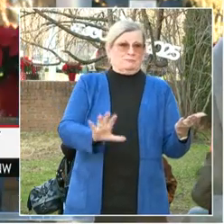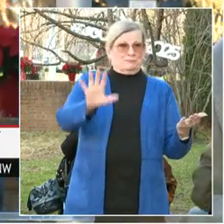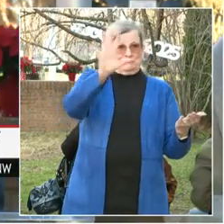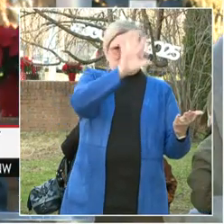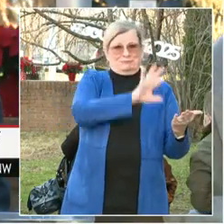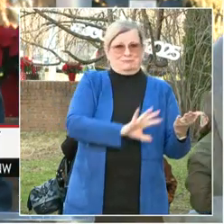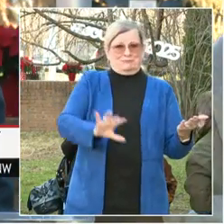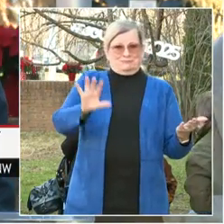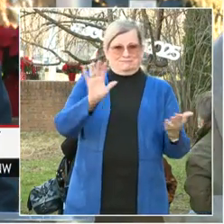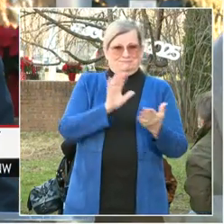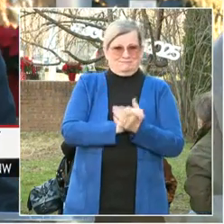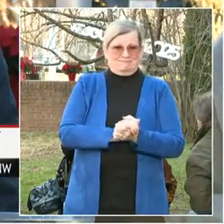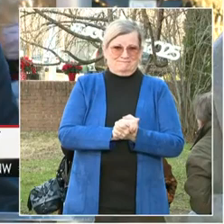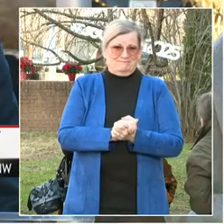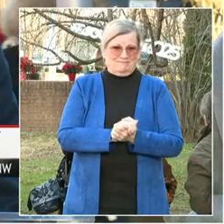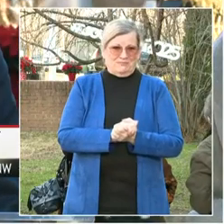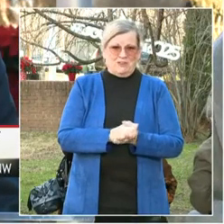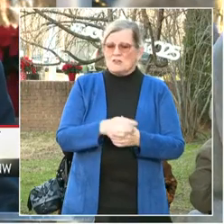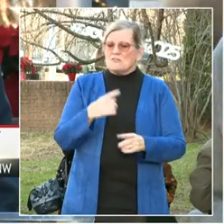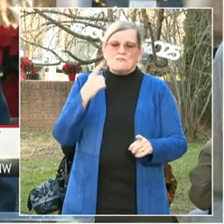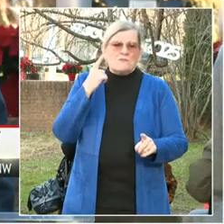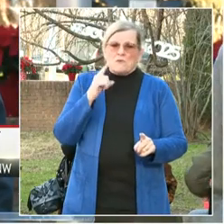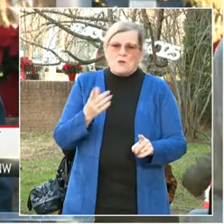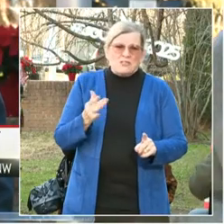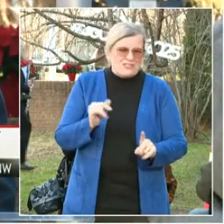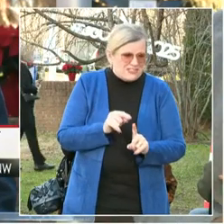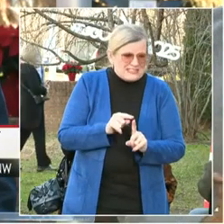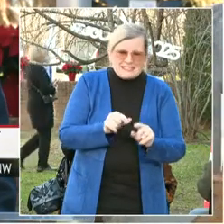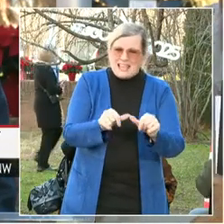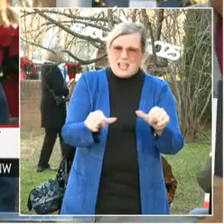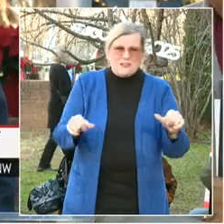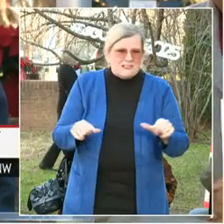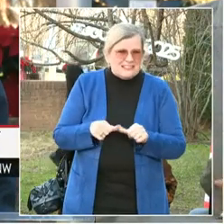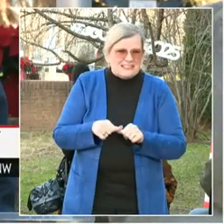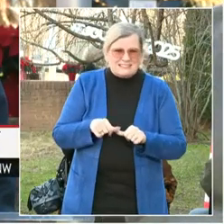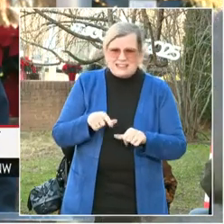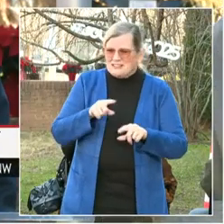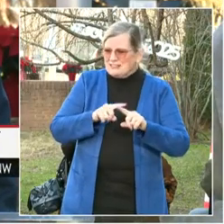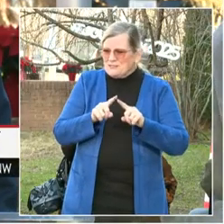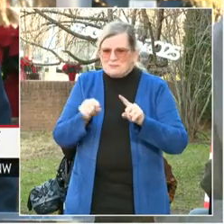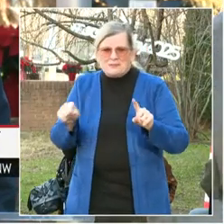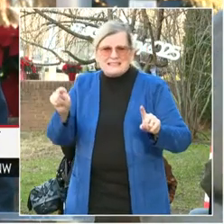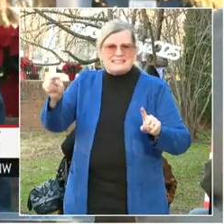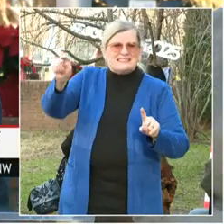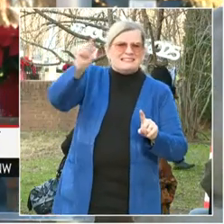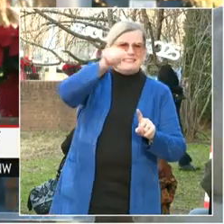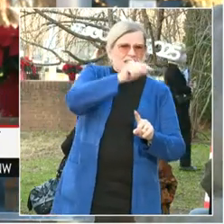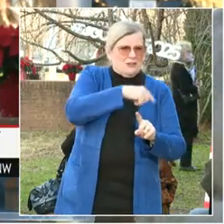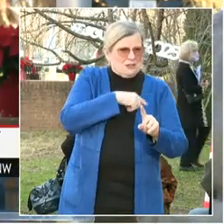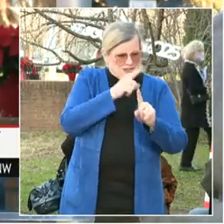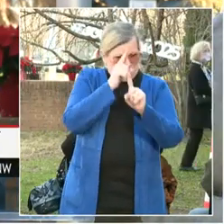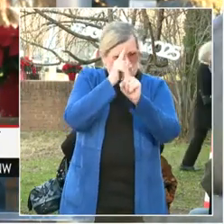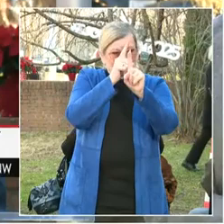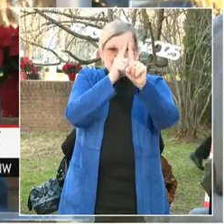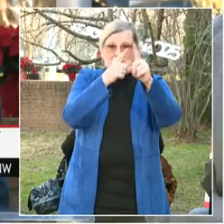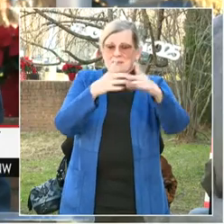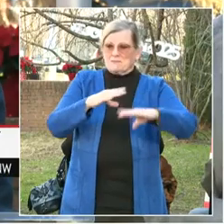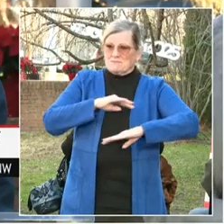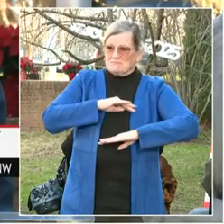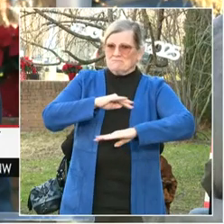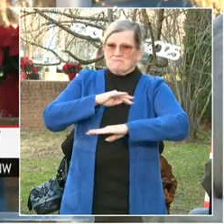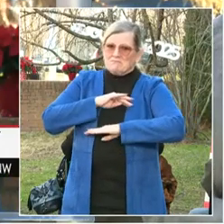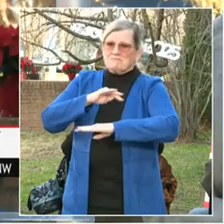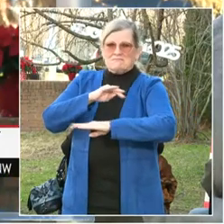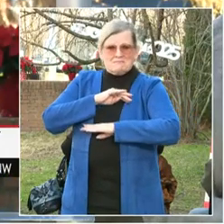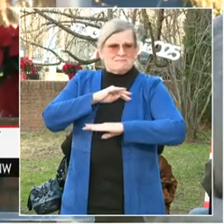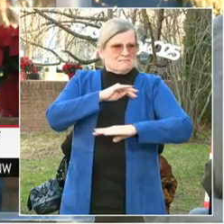one and others in the Rock Creek West planning area, reaching these affordable housing goals laid out in the Mayor's Housing Equity Report